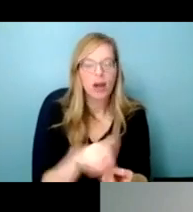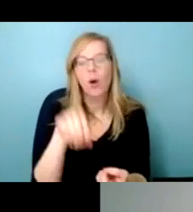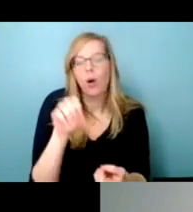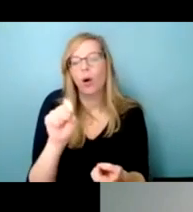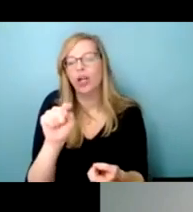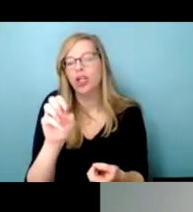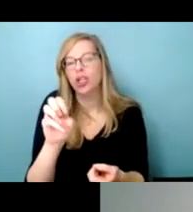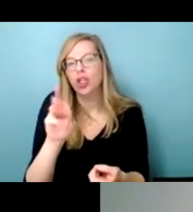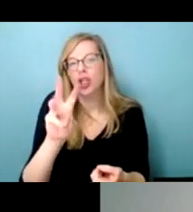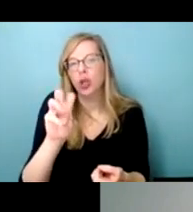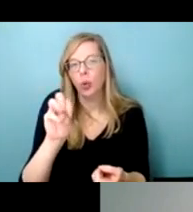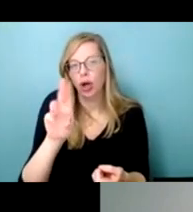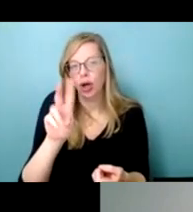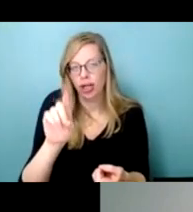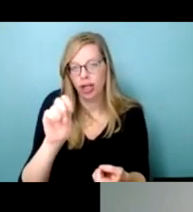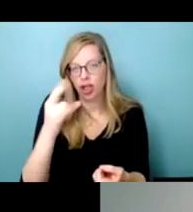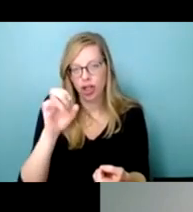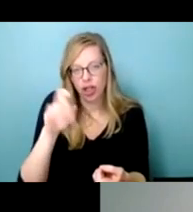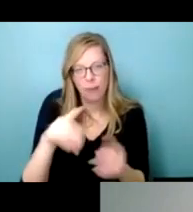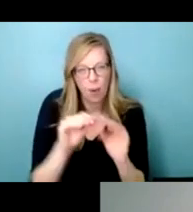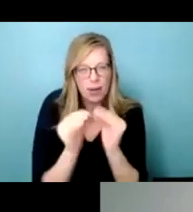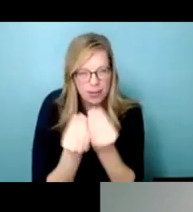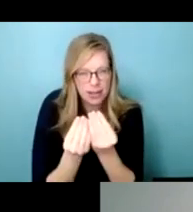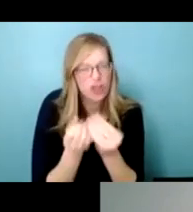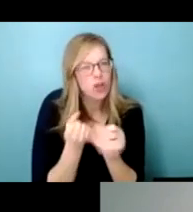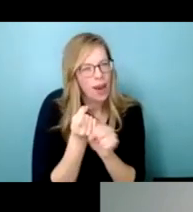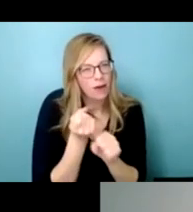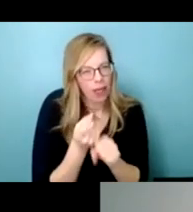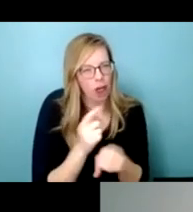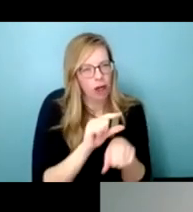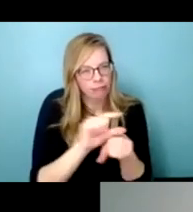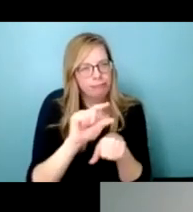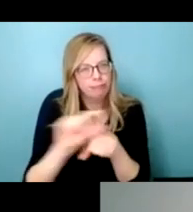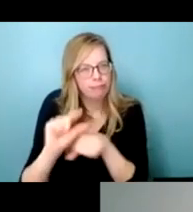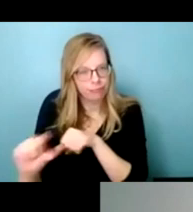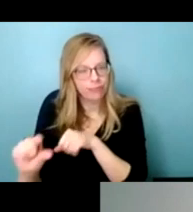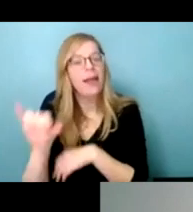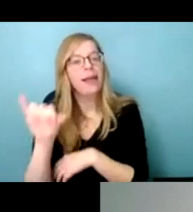on a yearly basis. So that's kind of the trend